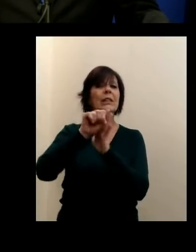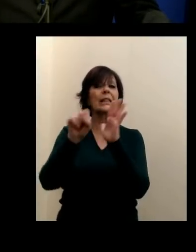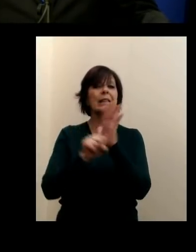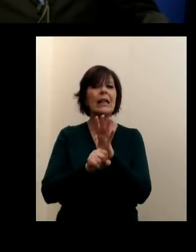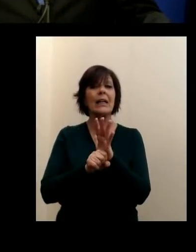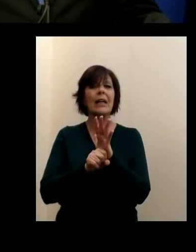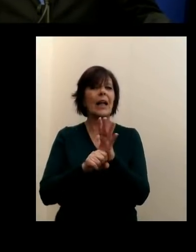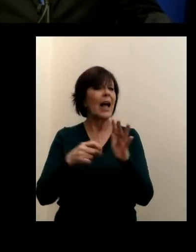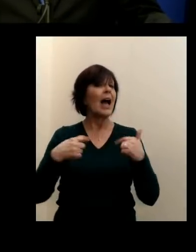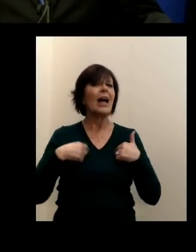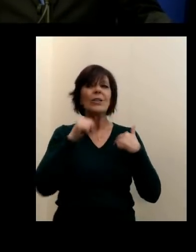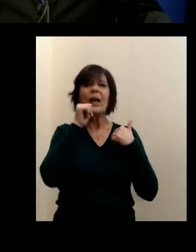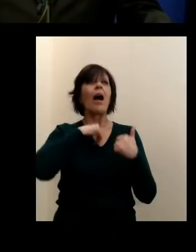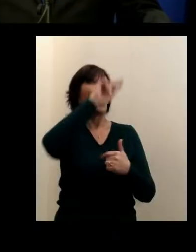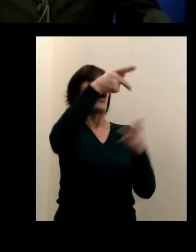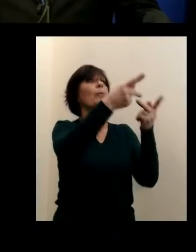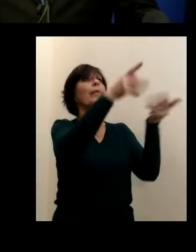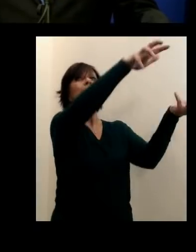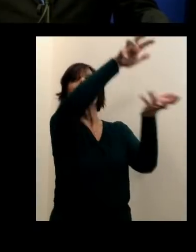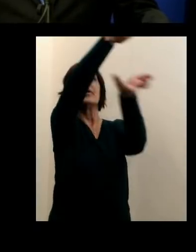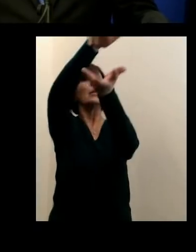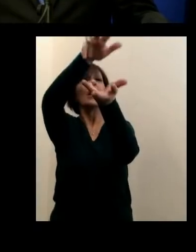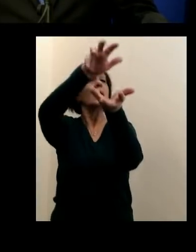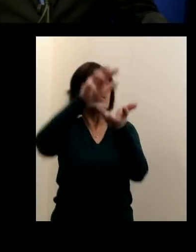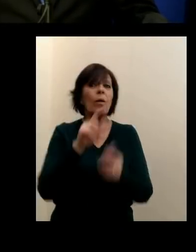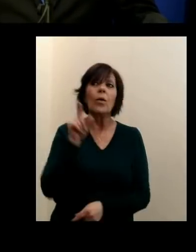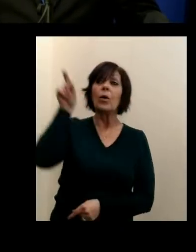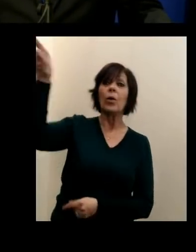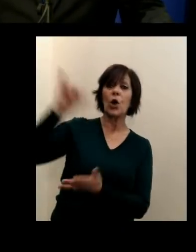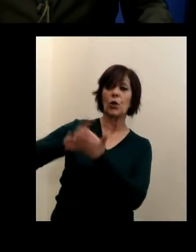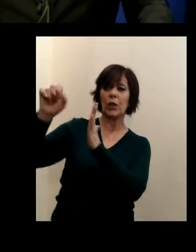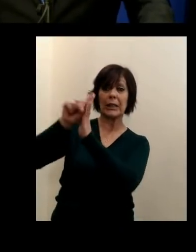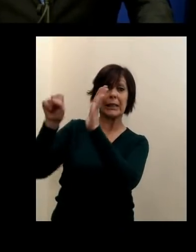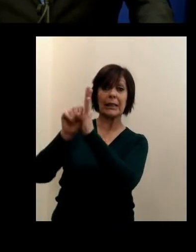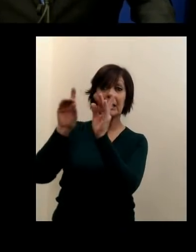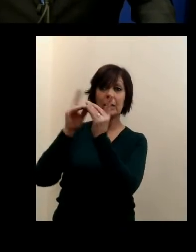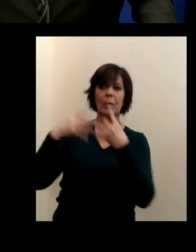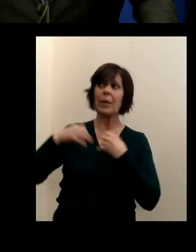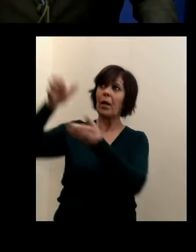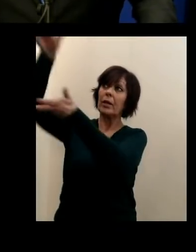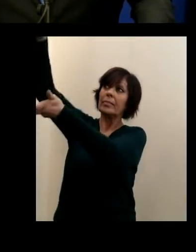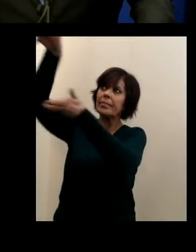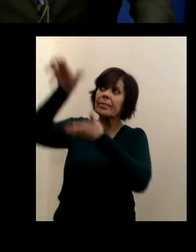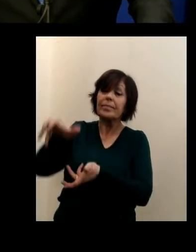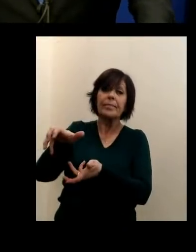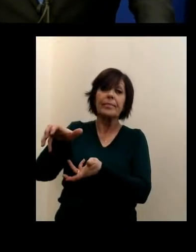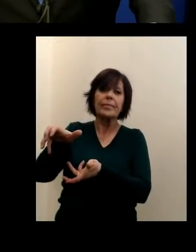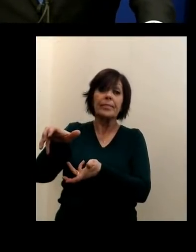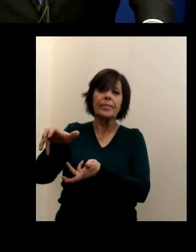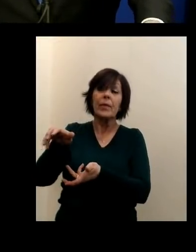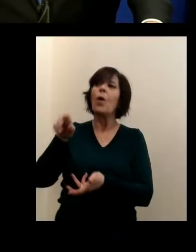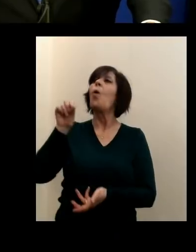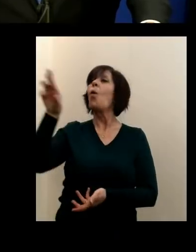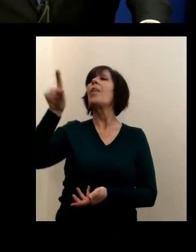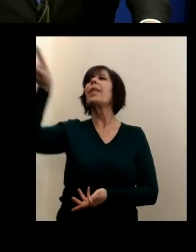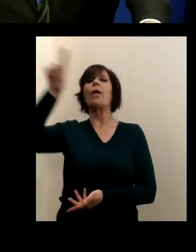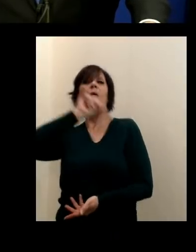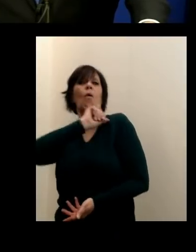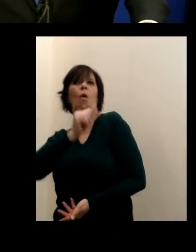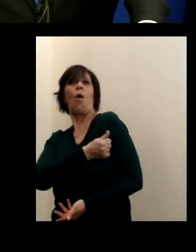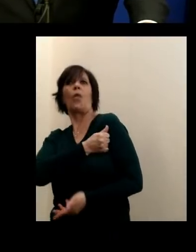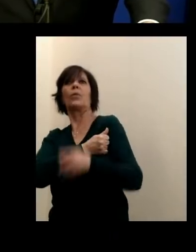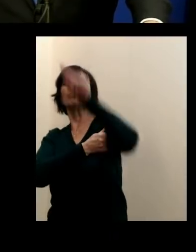do not have another source. We either get the vaccines from the New York State Department of Health or they authorize the transfer of